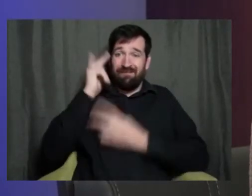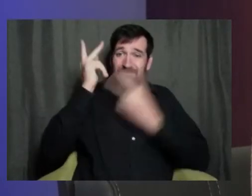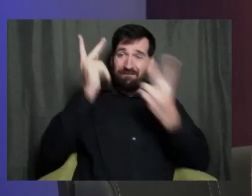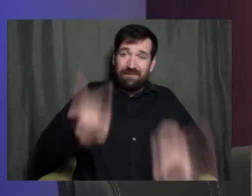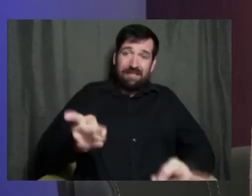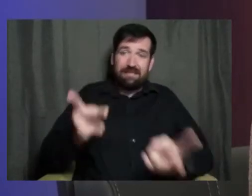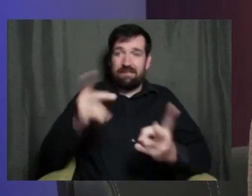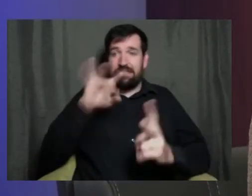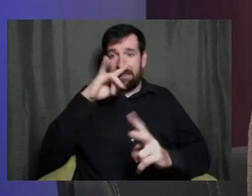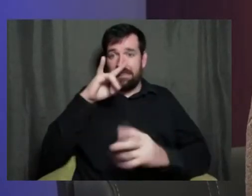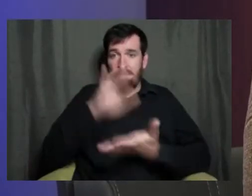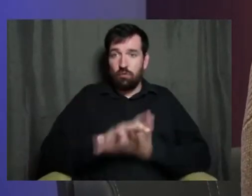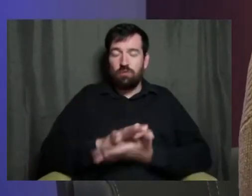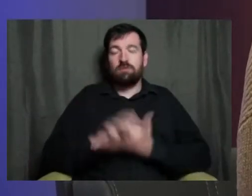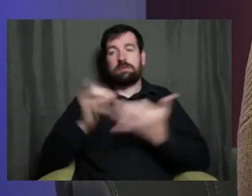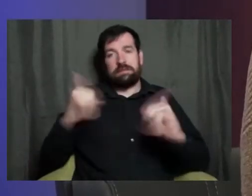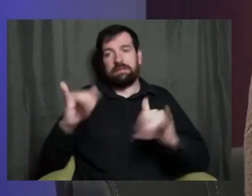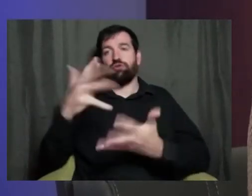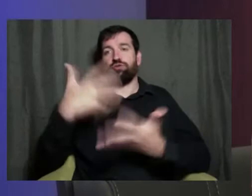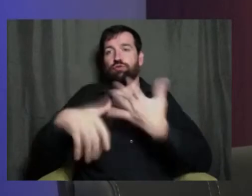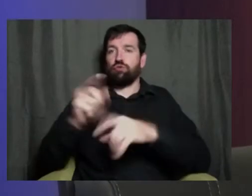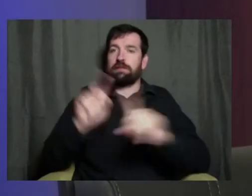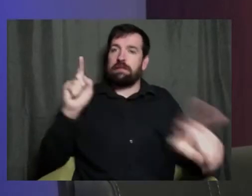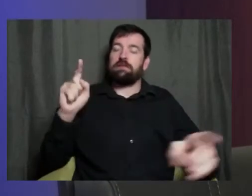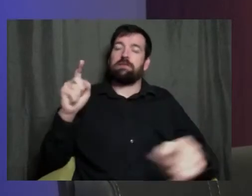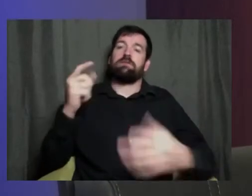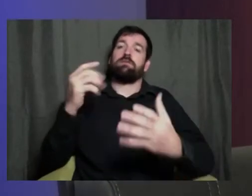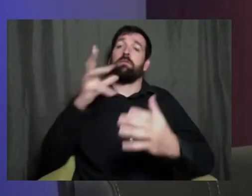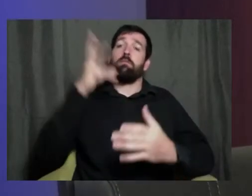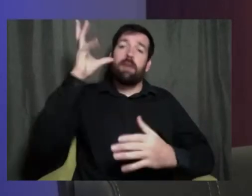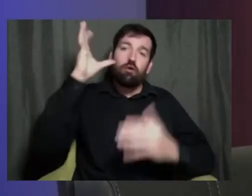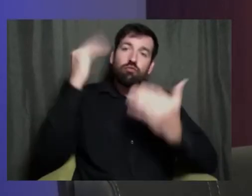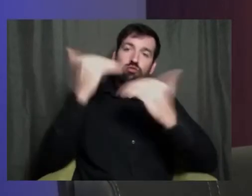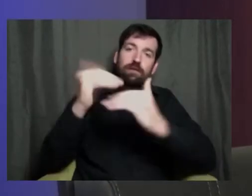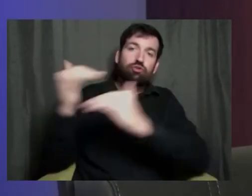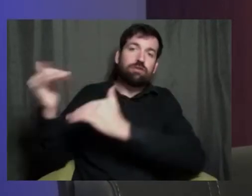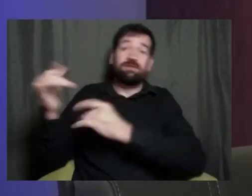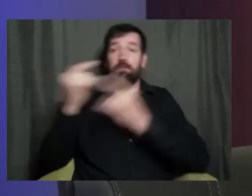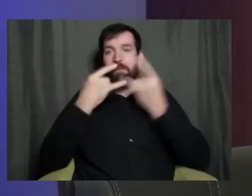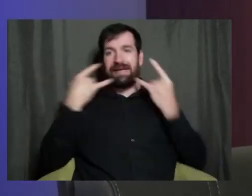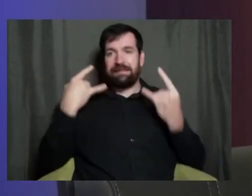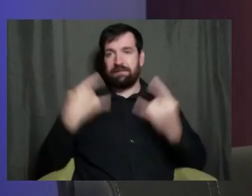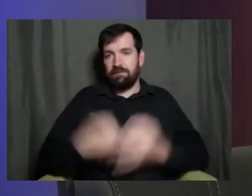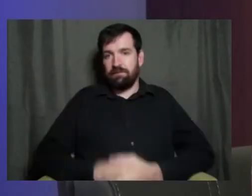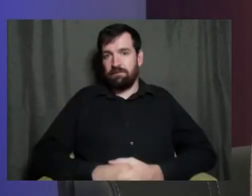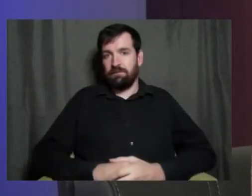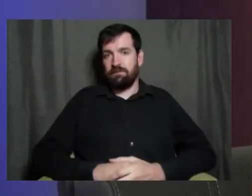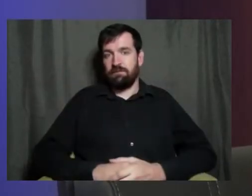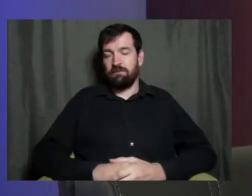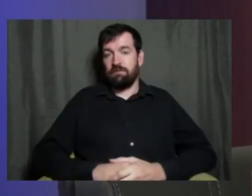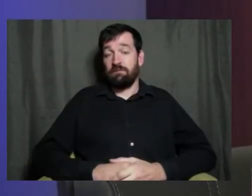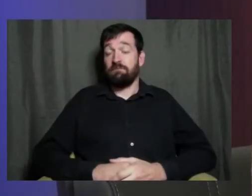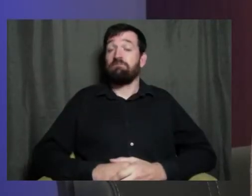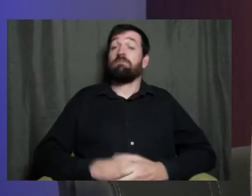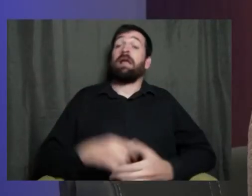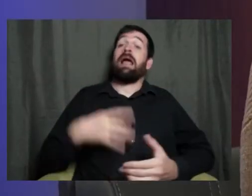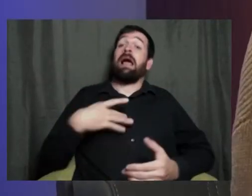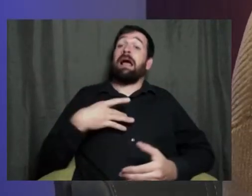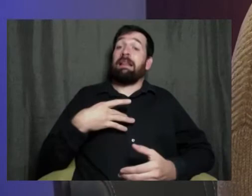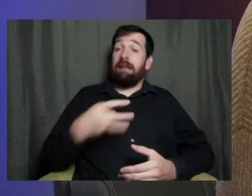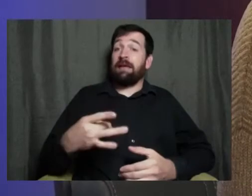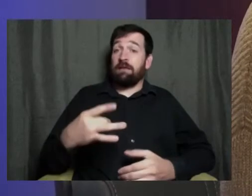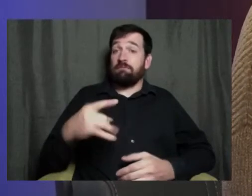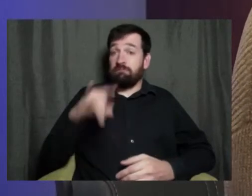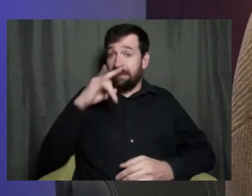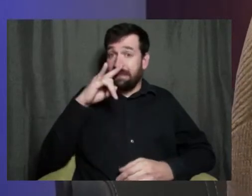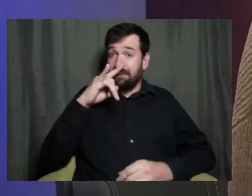have social distancing, parent restrictions, and masking at the schools. And so I like the idea of keeping our kids safe. I actually love the